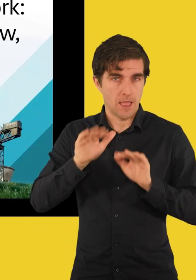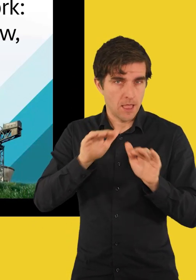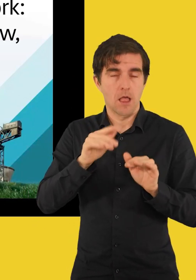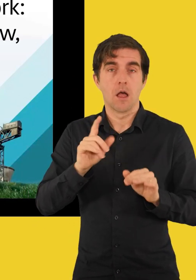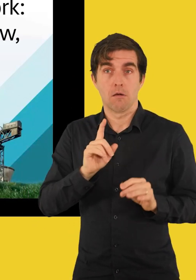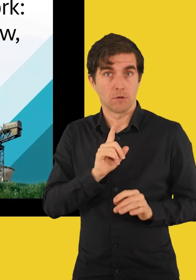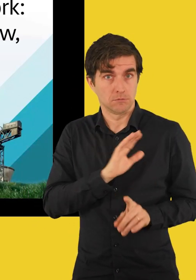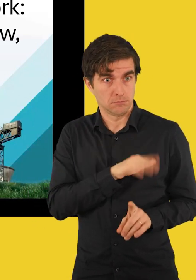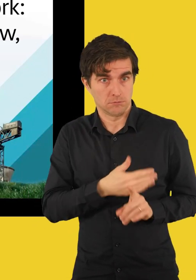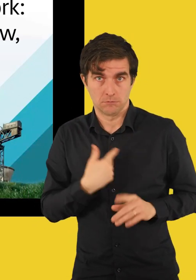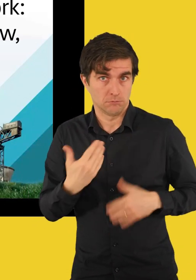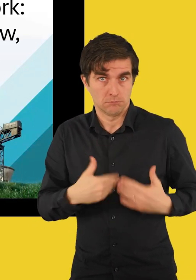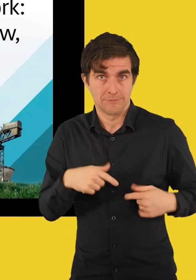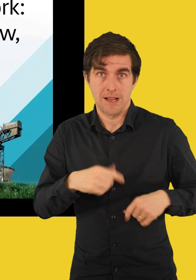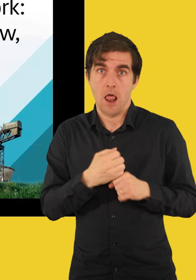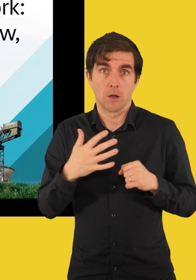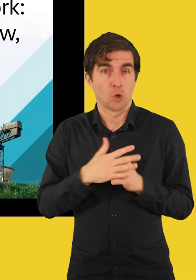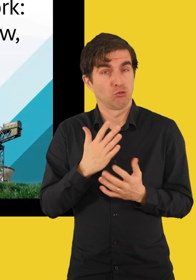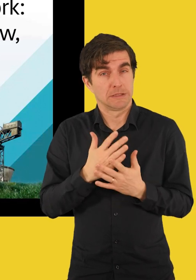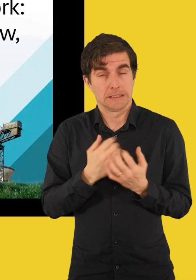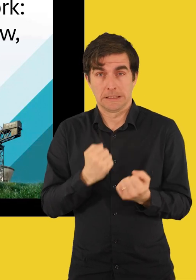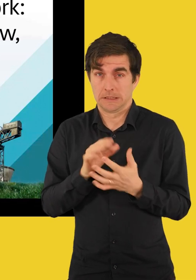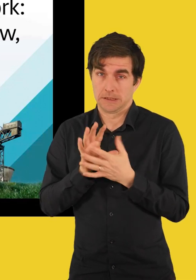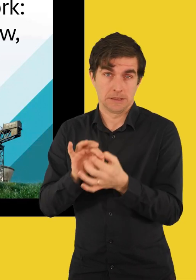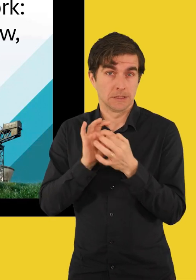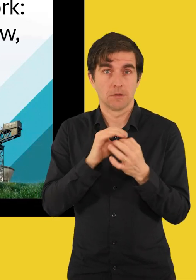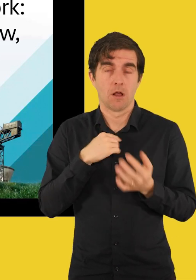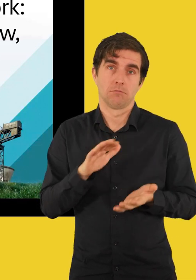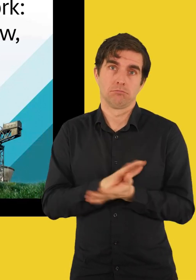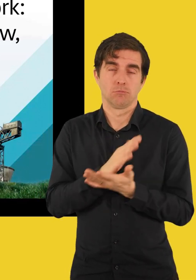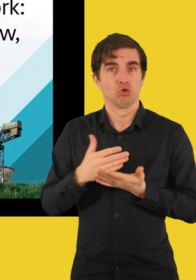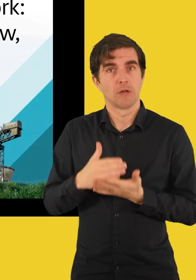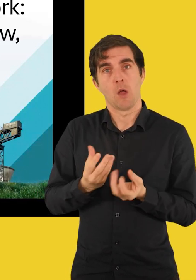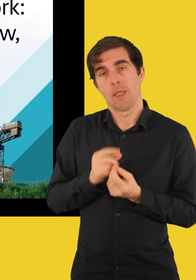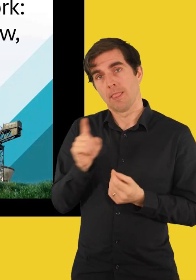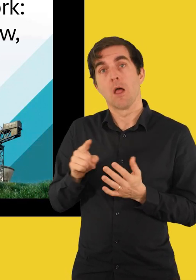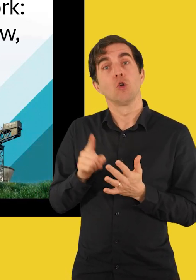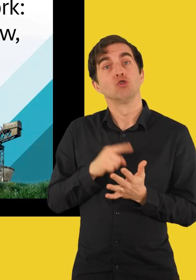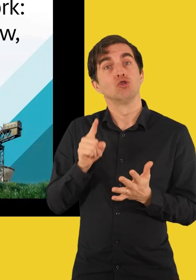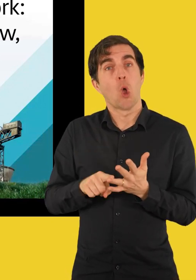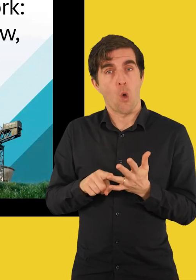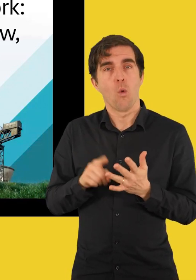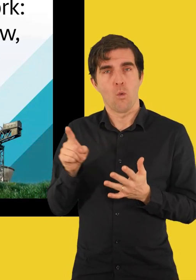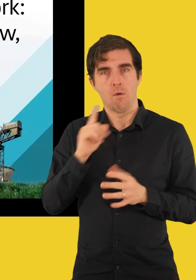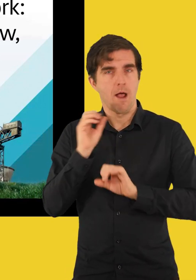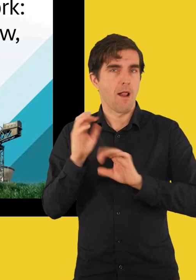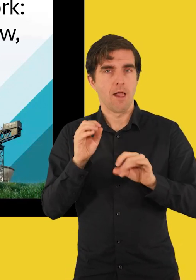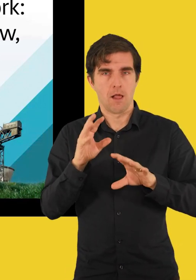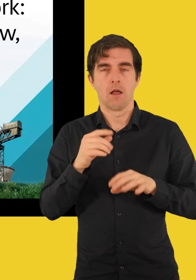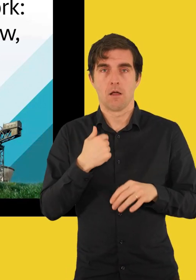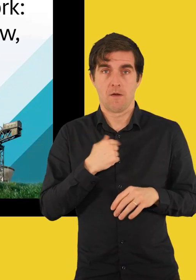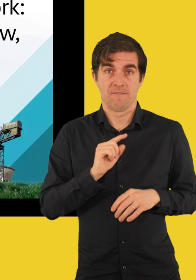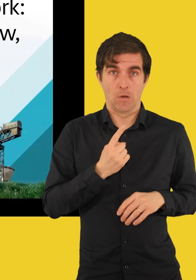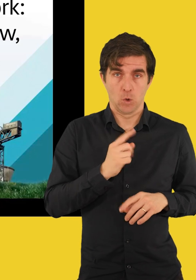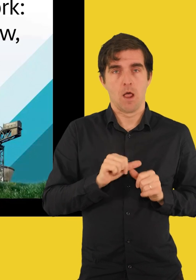been doing in Glasgow has been very much about working in partnership. So I'm delighted to be sharing the presentation of this session today with Joe, who's going to join in